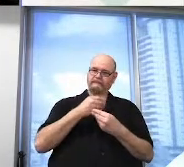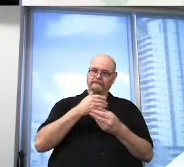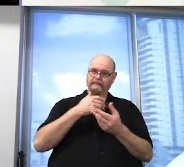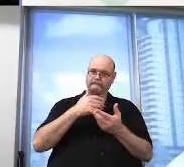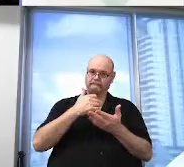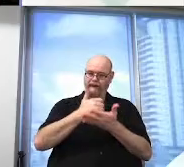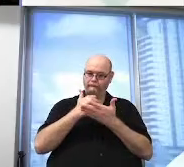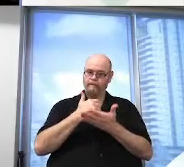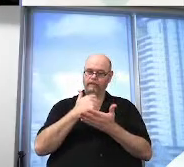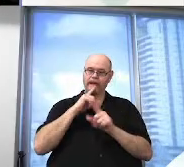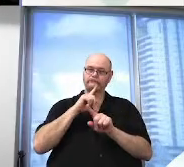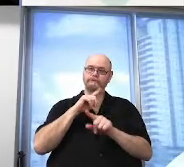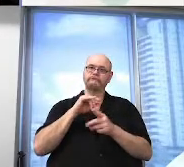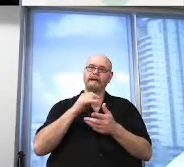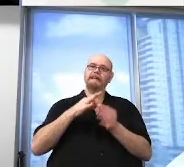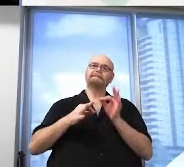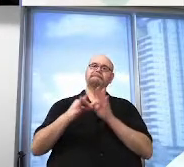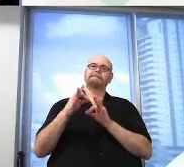us answers.